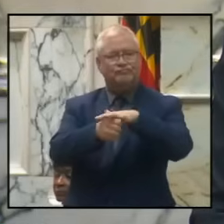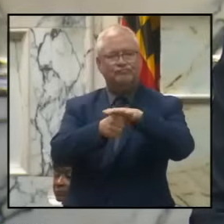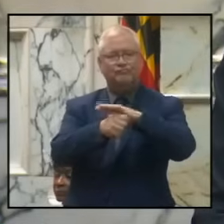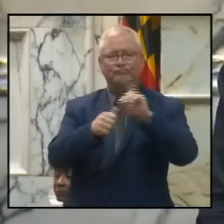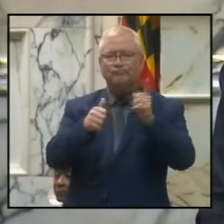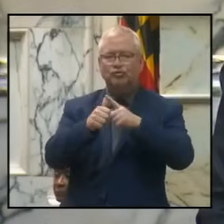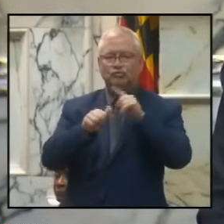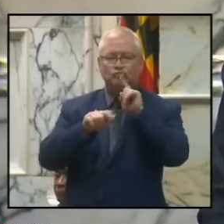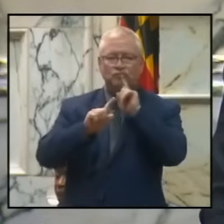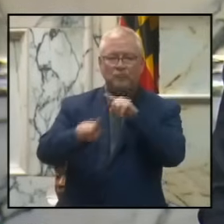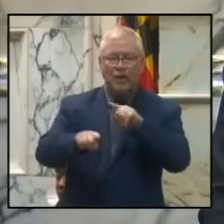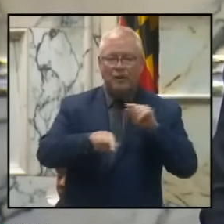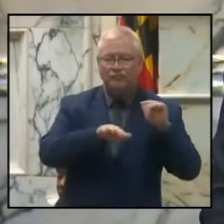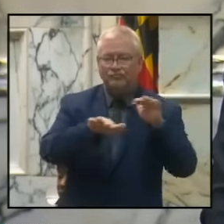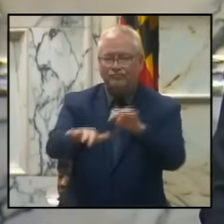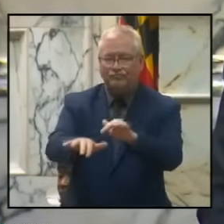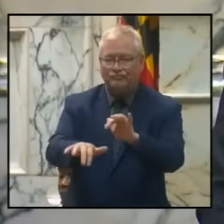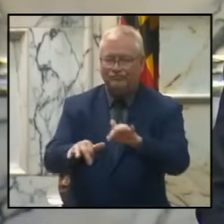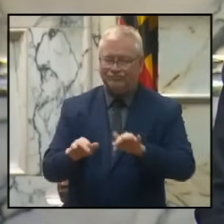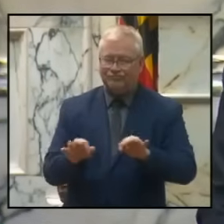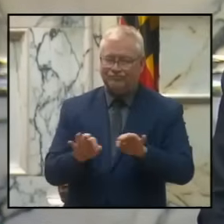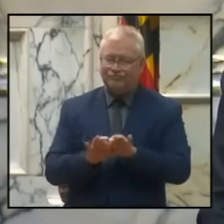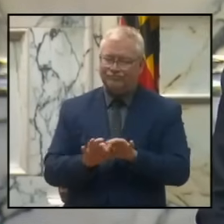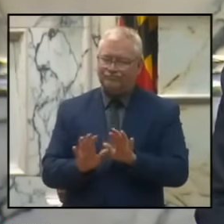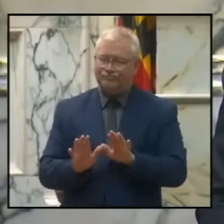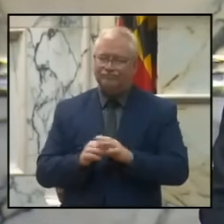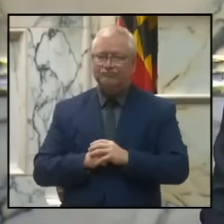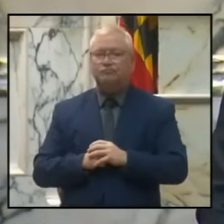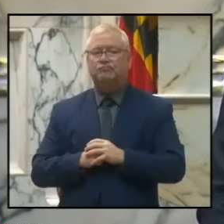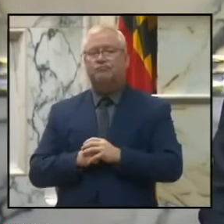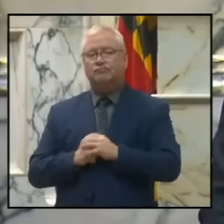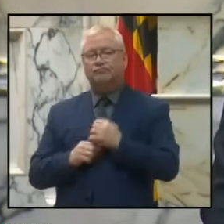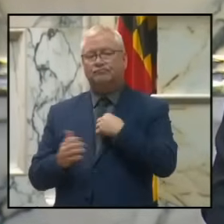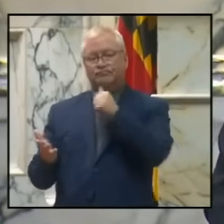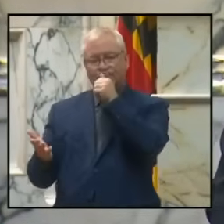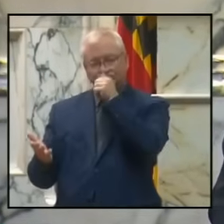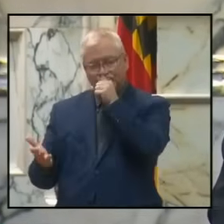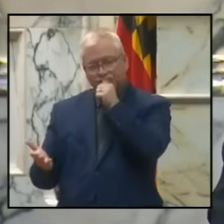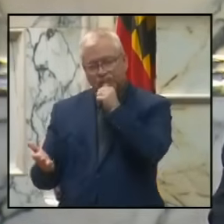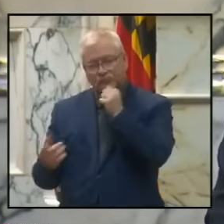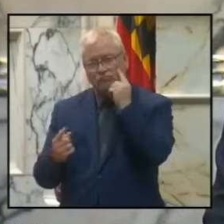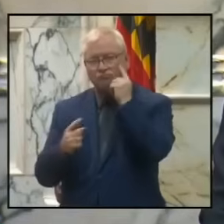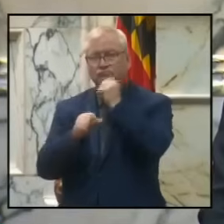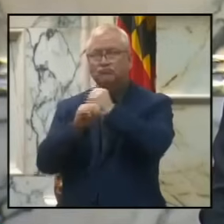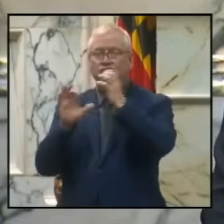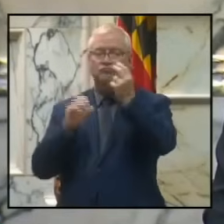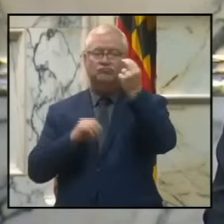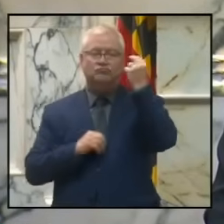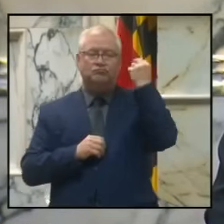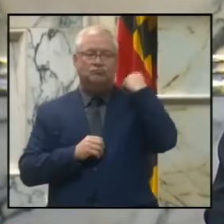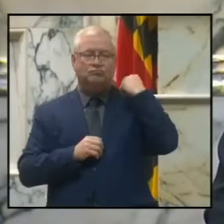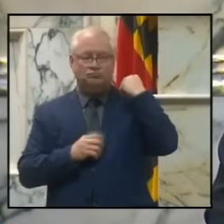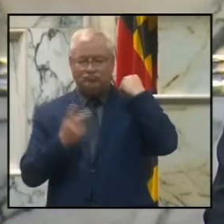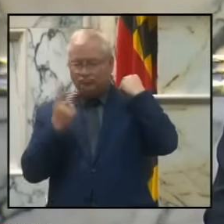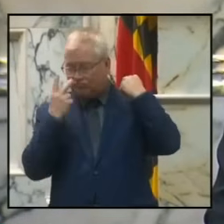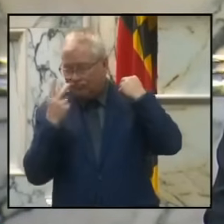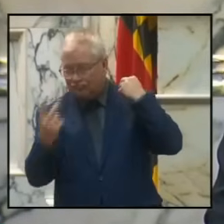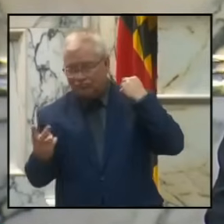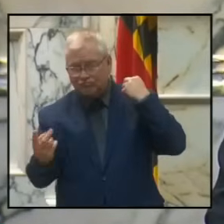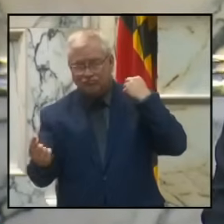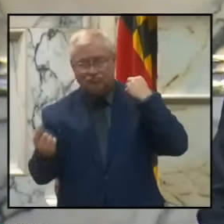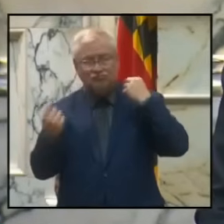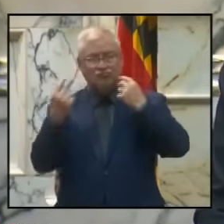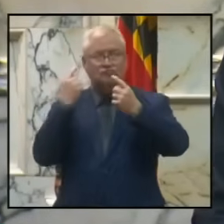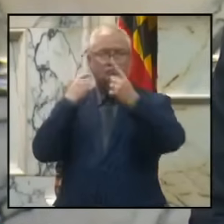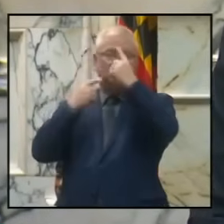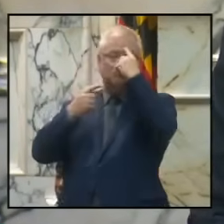to deal with the images of what they saw for the rest of their lives. So I ask that we continue to